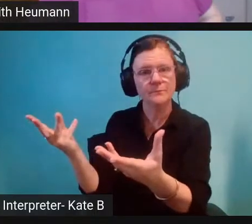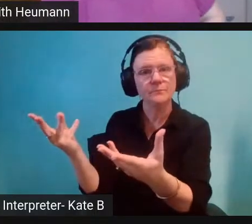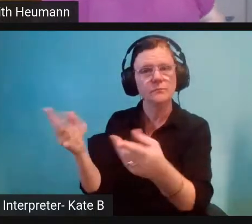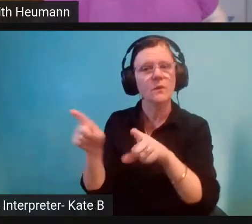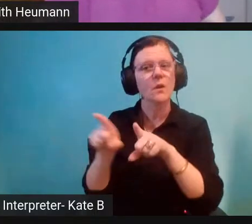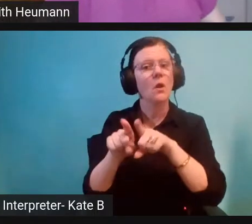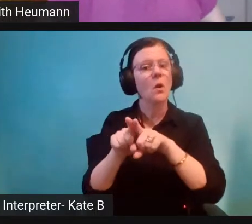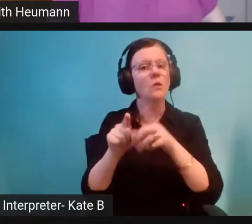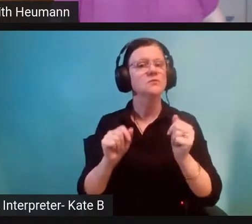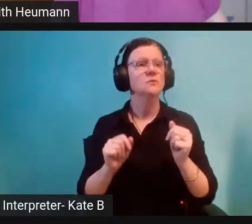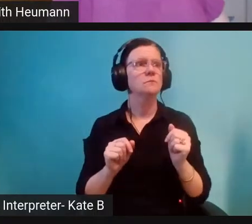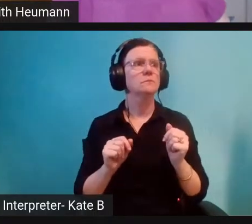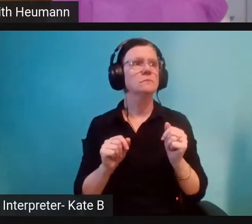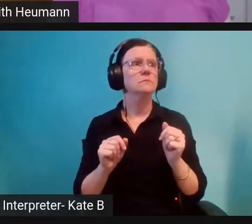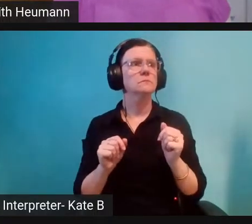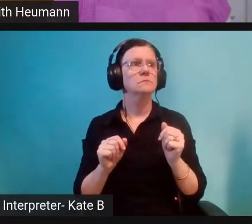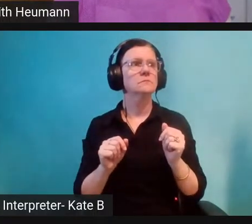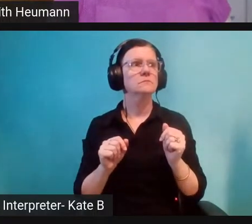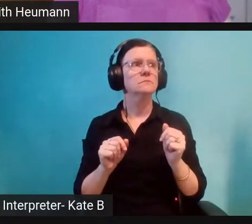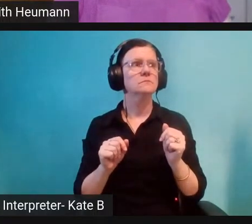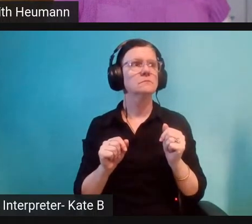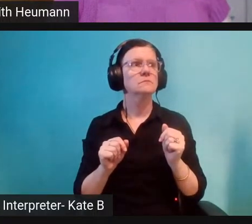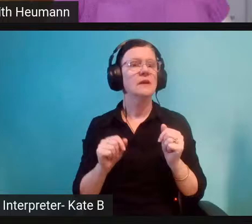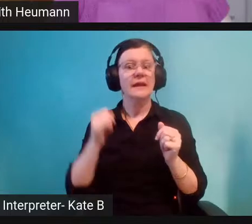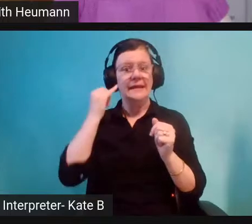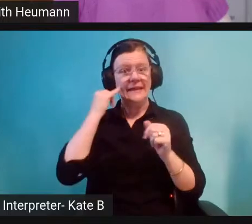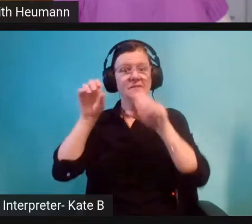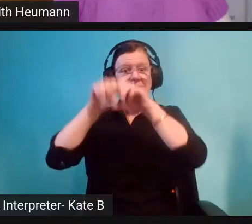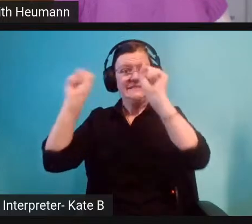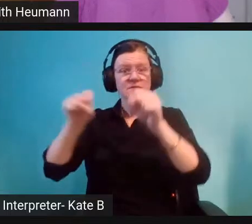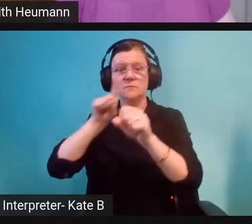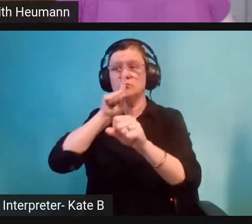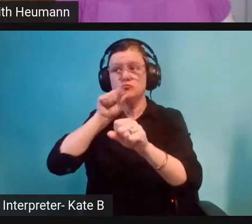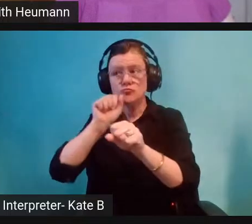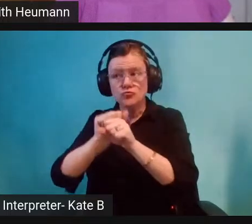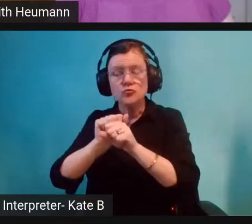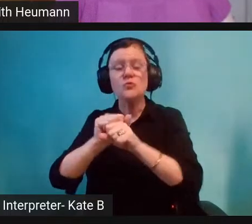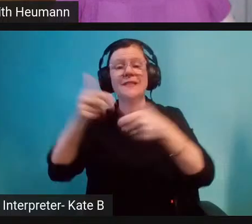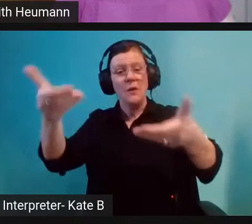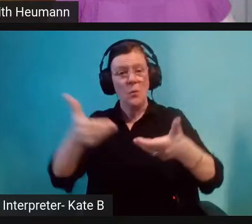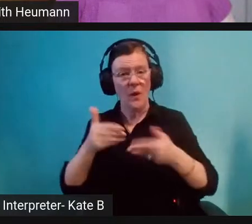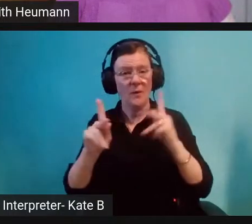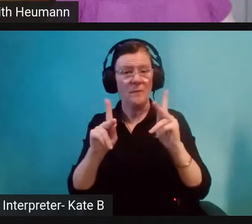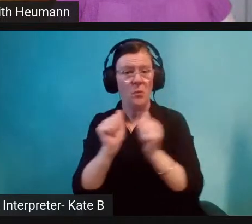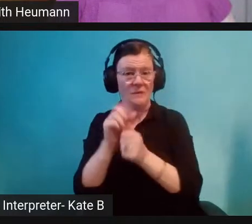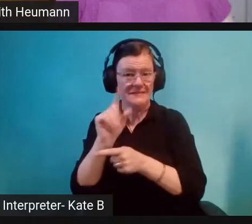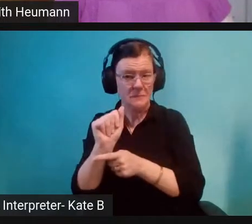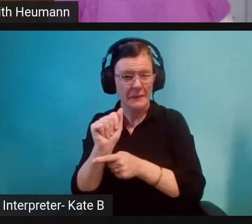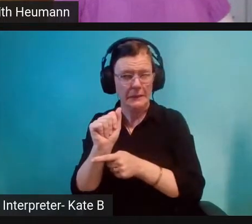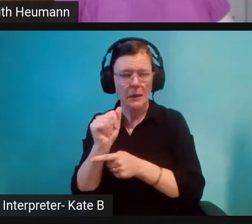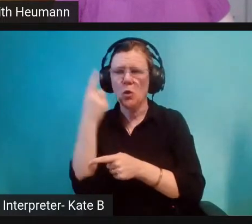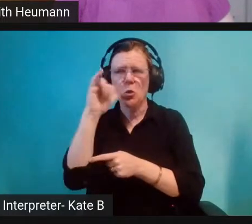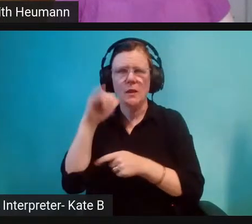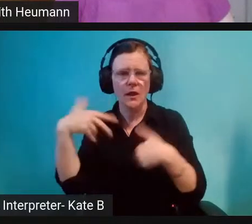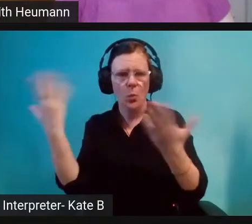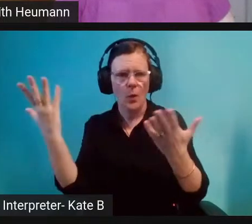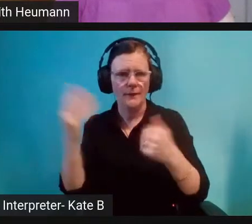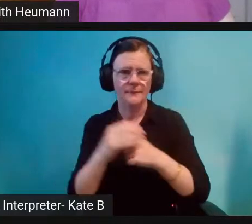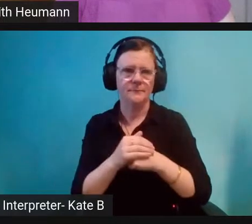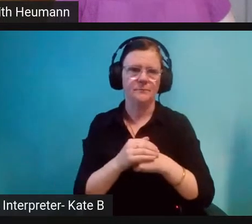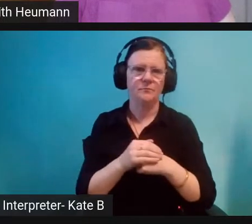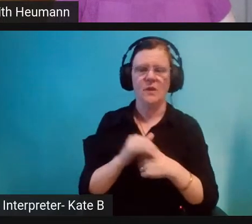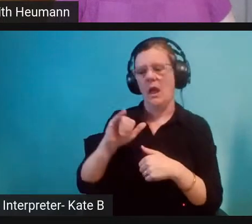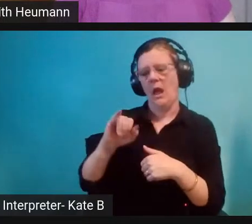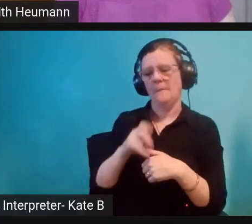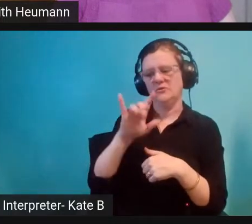does a welcoming healthcare system look like? Well, I don't want to tell people only what I think